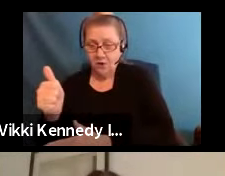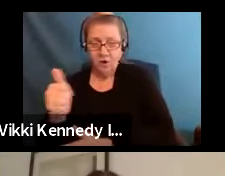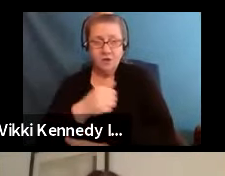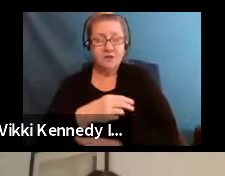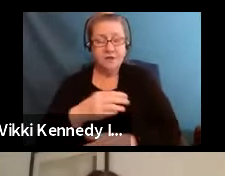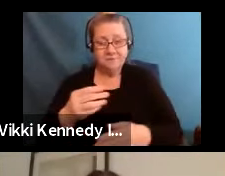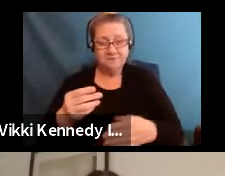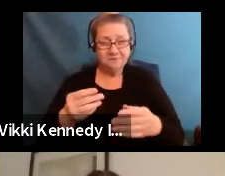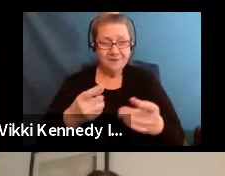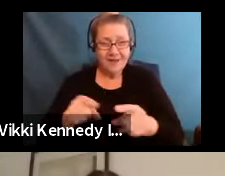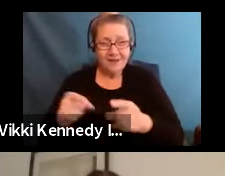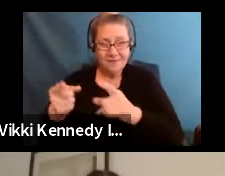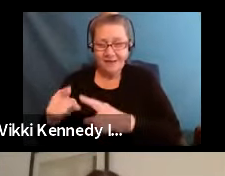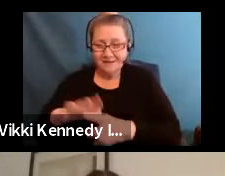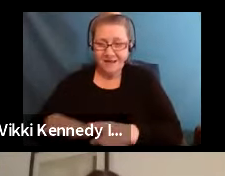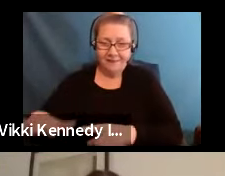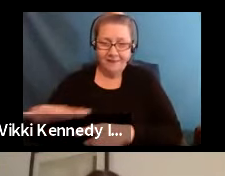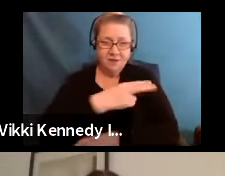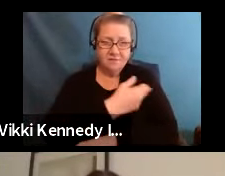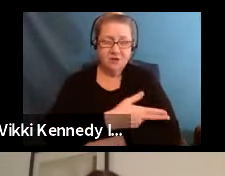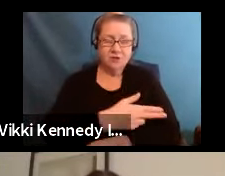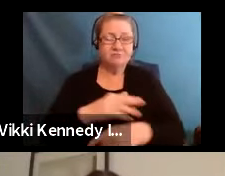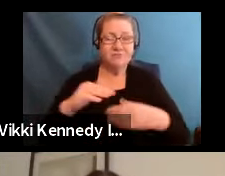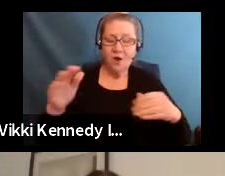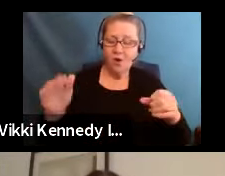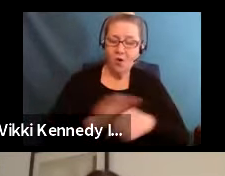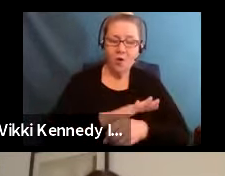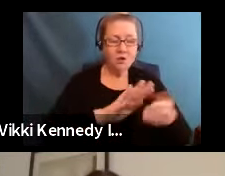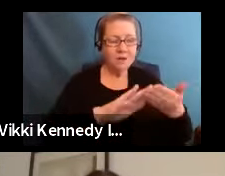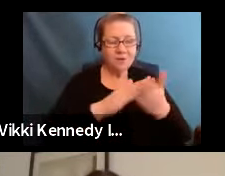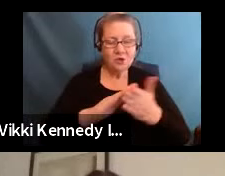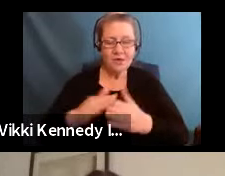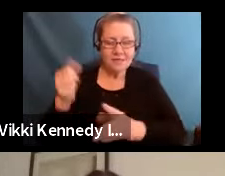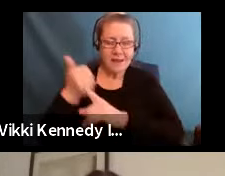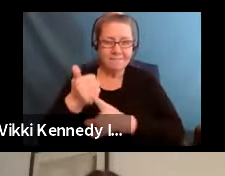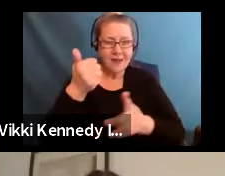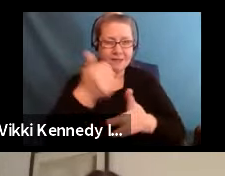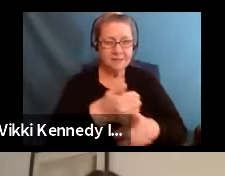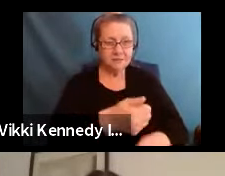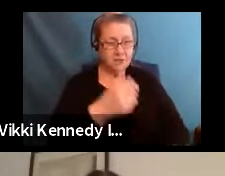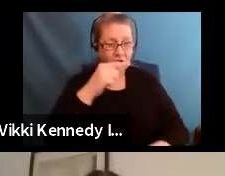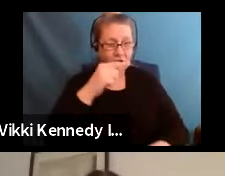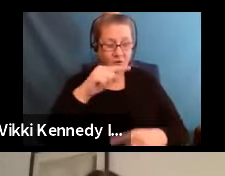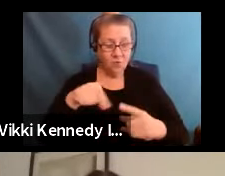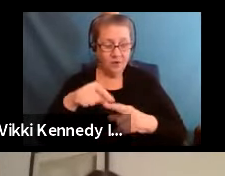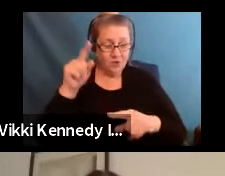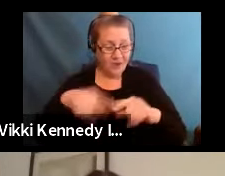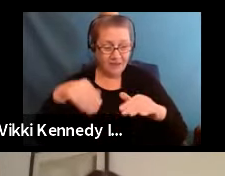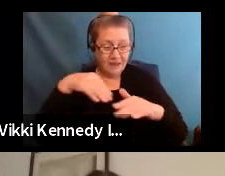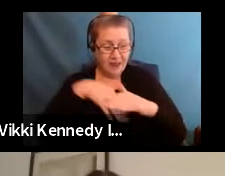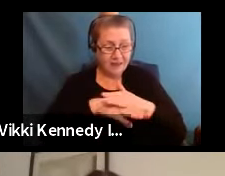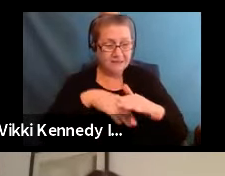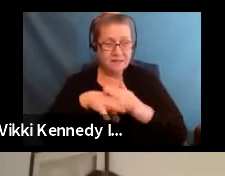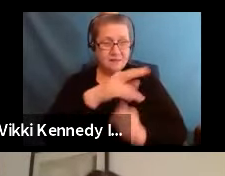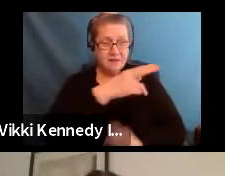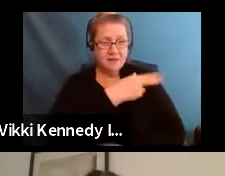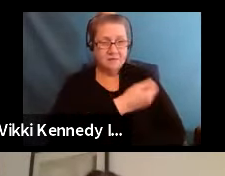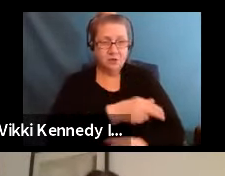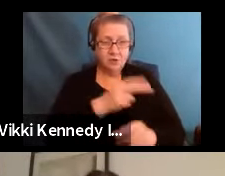it impacts the whole community. Everybody's impacted when you can't access medical care because of the surge. So this is a